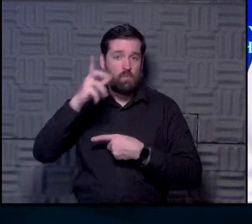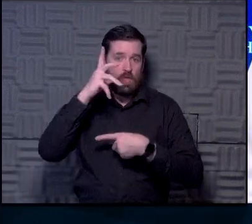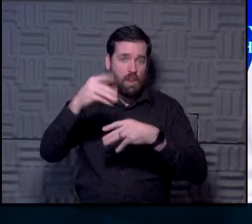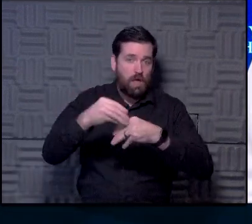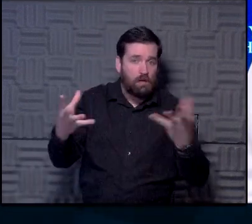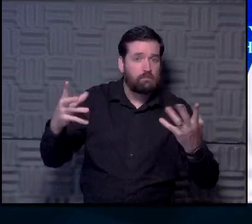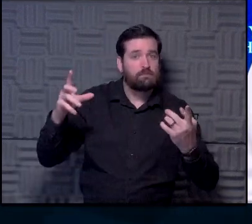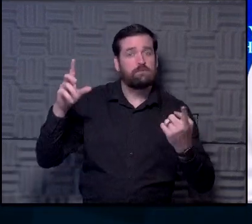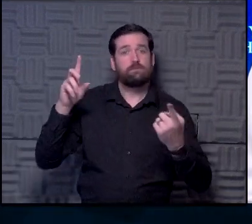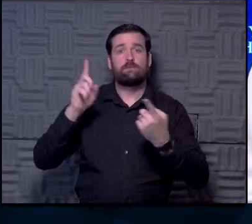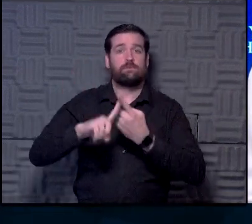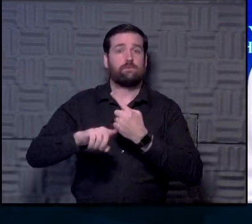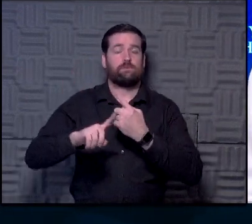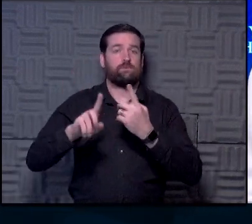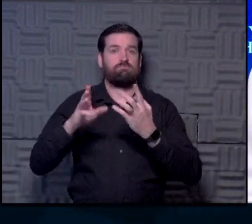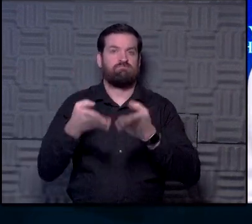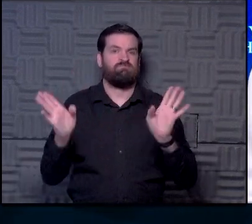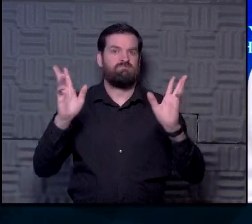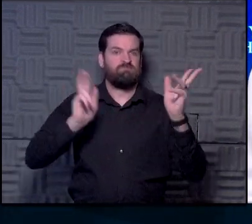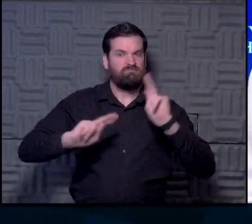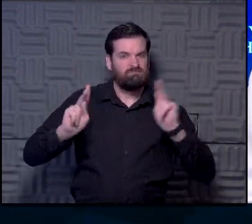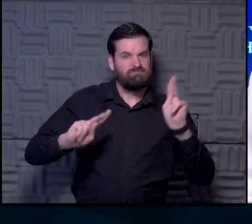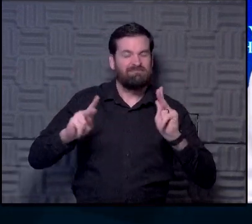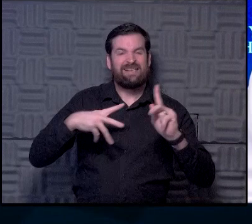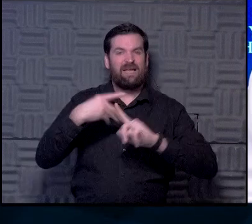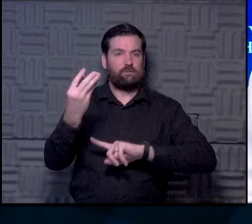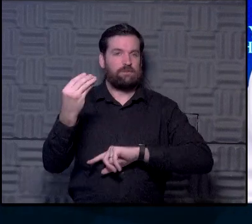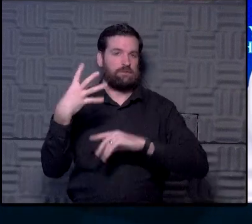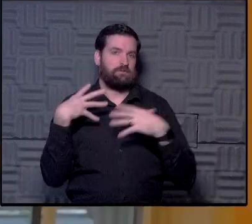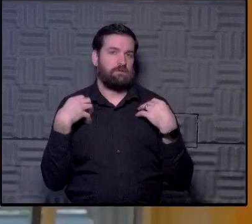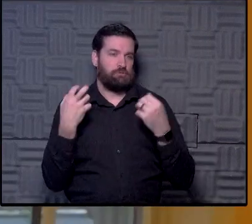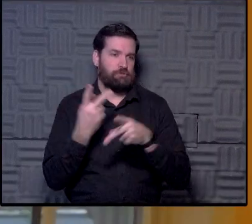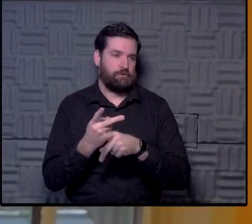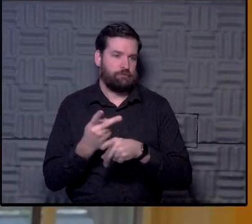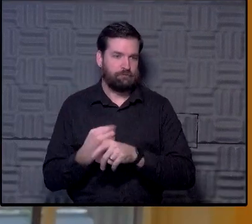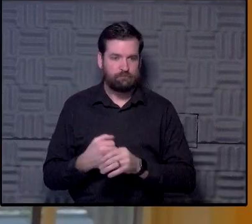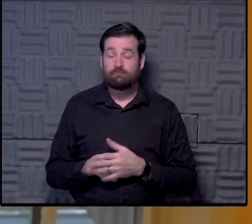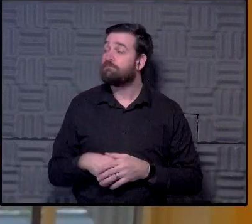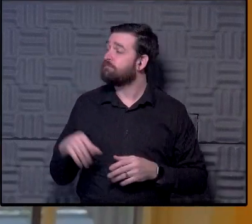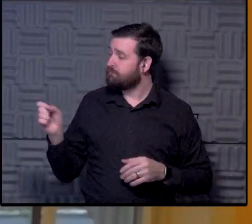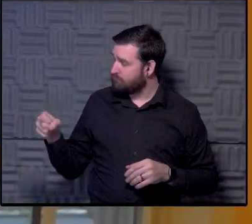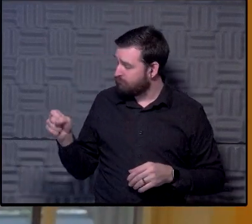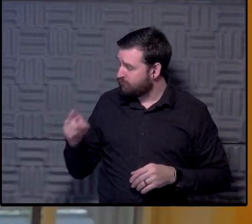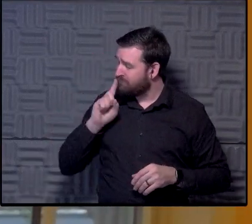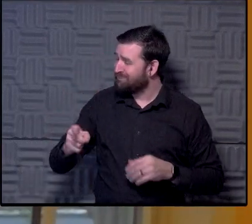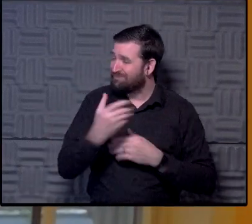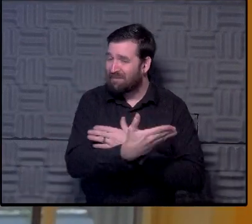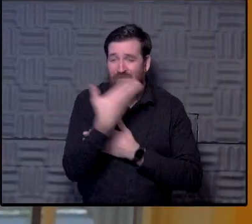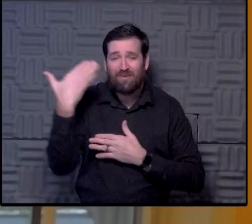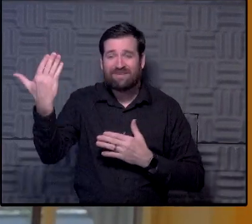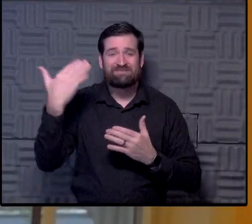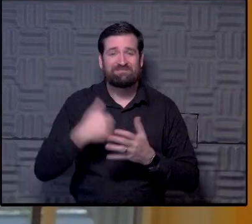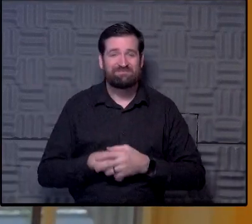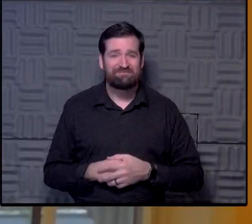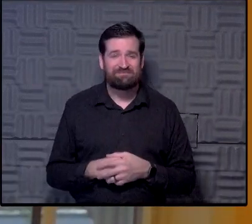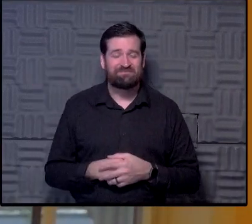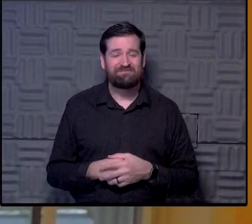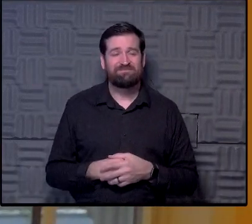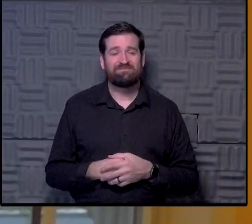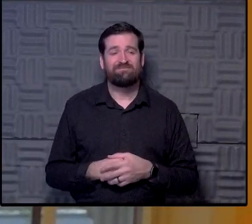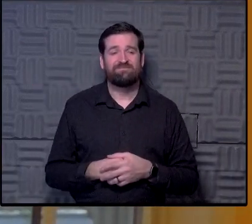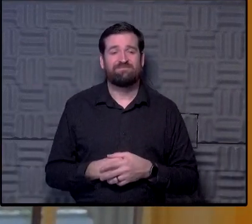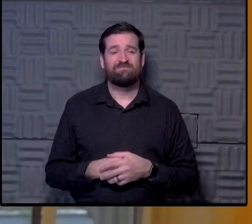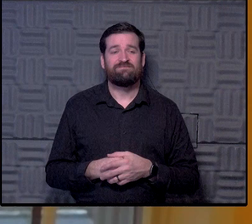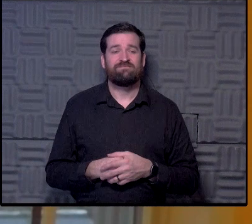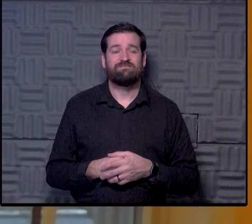the arms of folks and patients outside of healthcare? Yeah, sure. Good morning. Good morning. And I